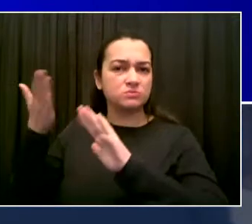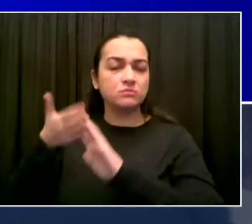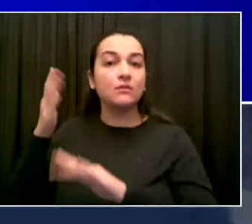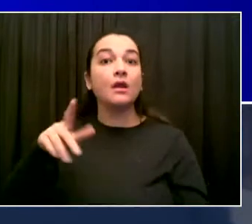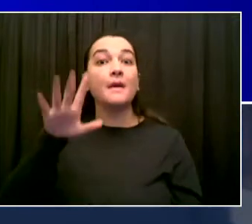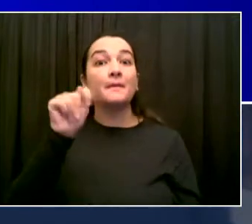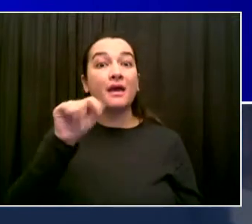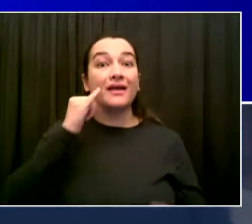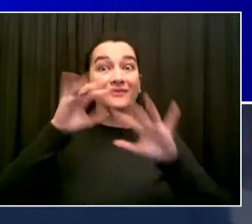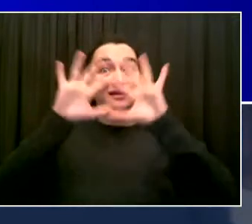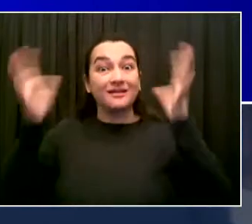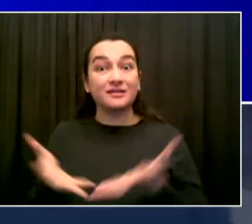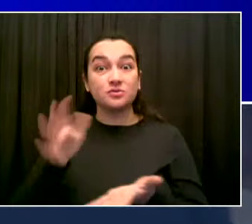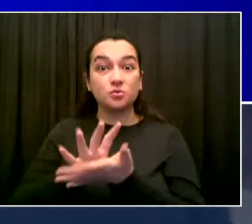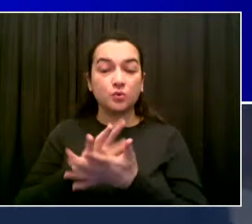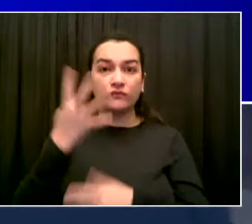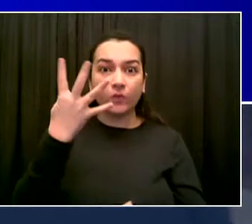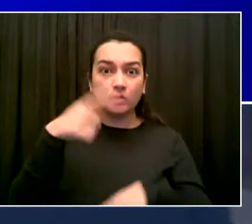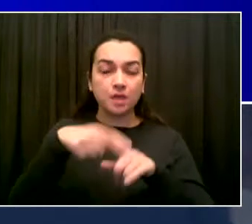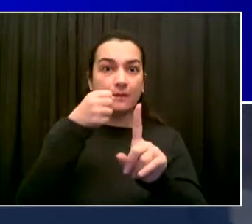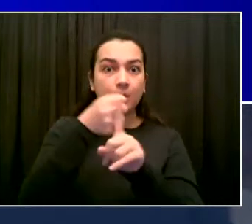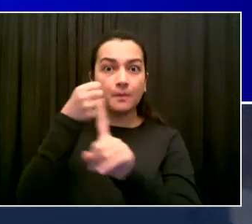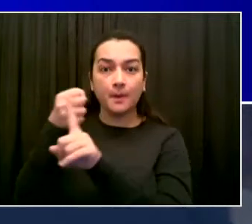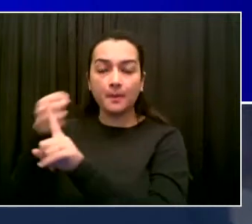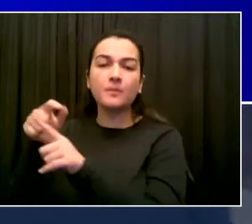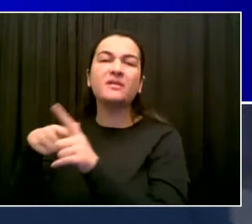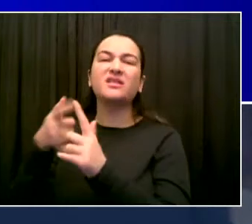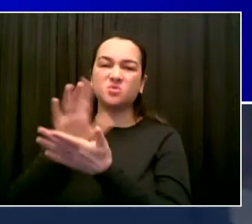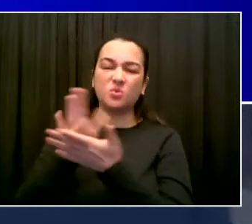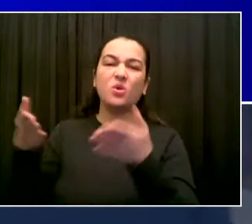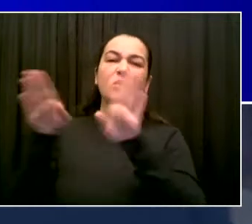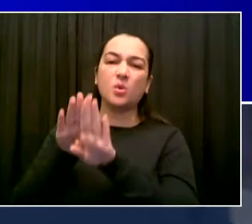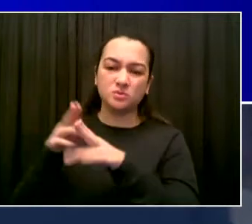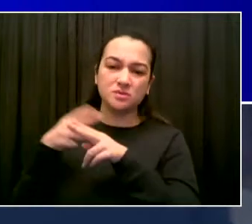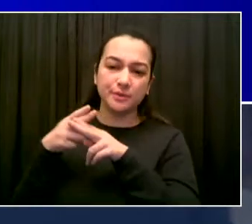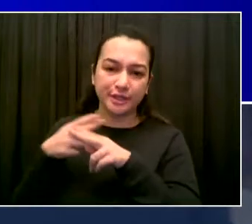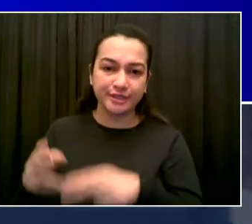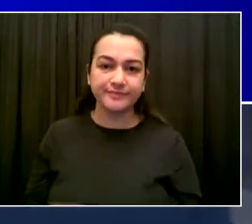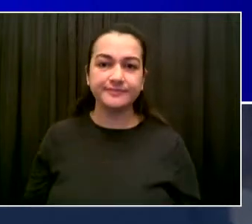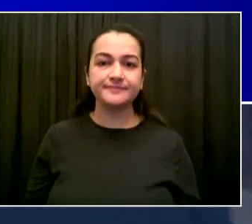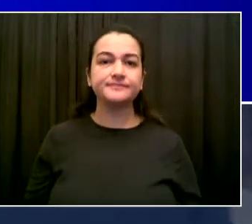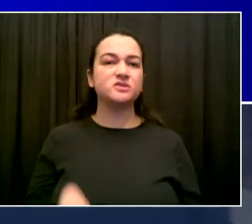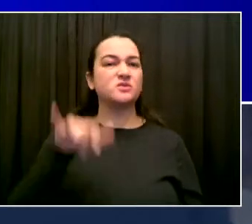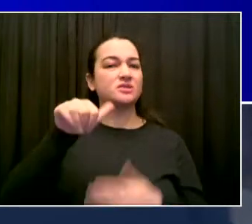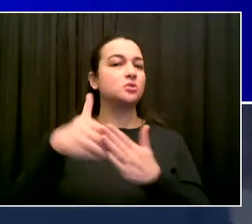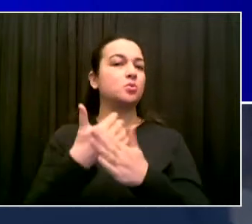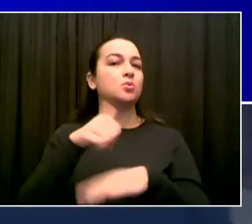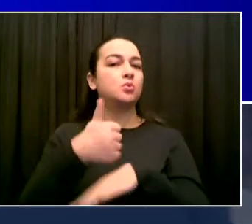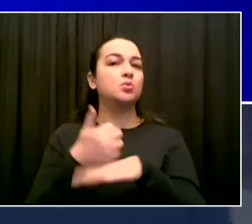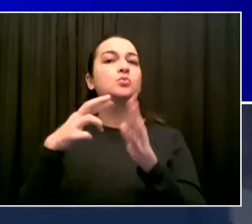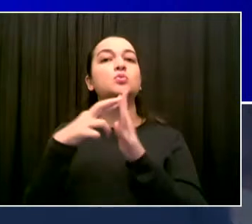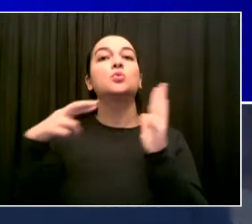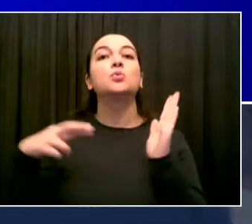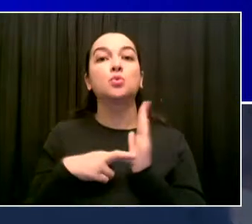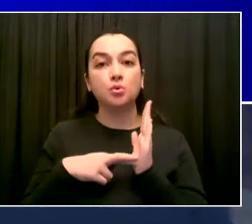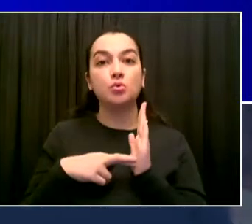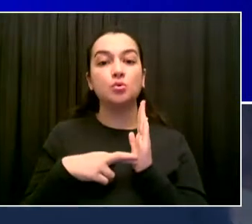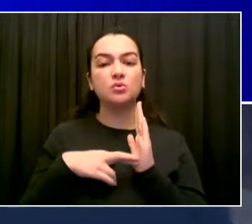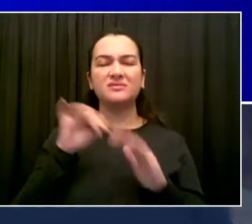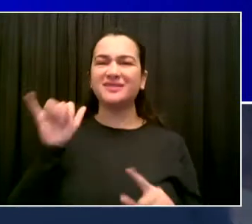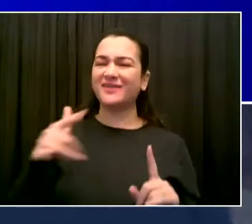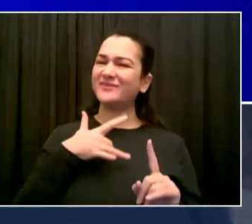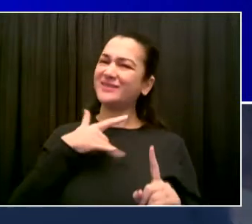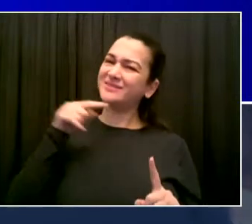through these issues, to find an approach that would really focus on health and safety for all, adults and children alike. Thank God we now have